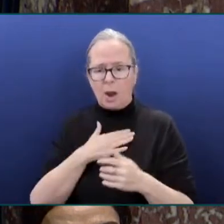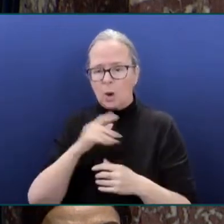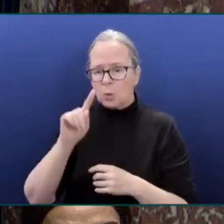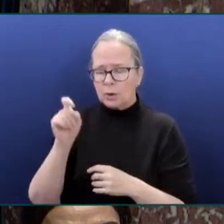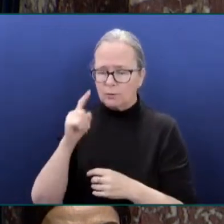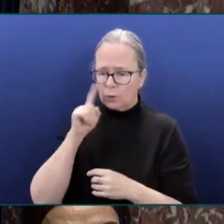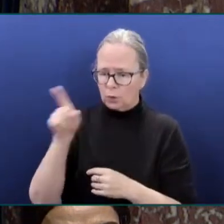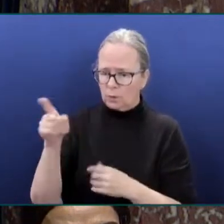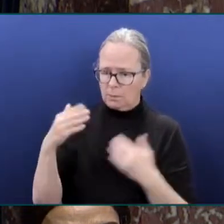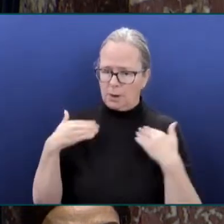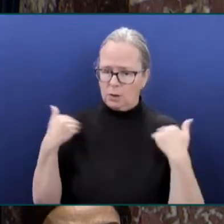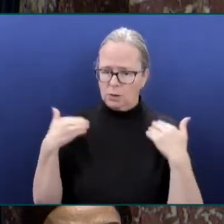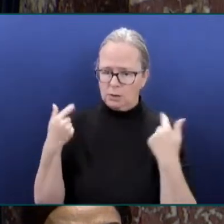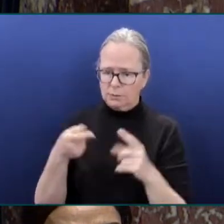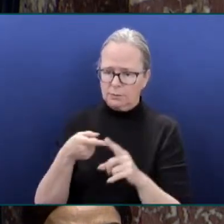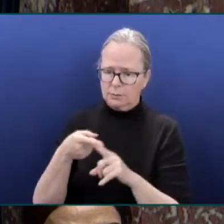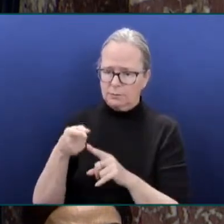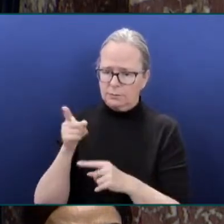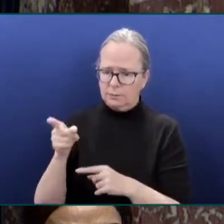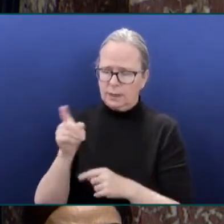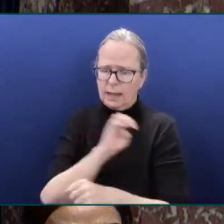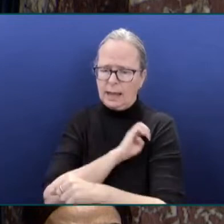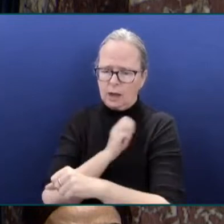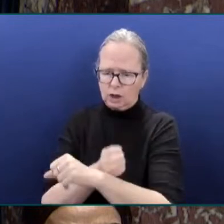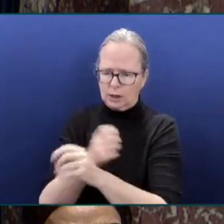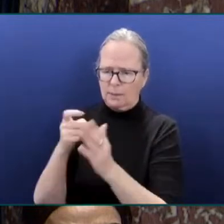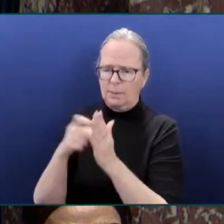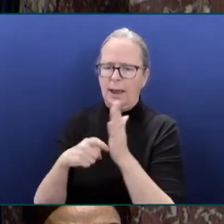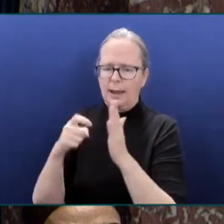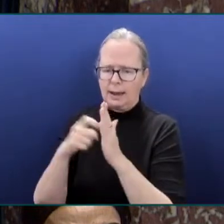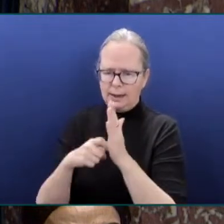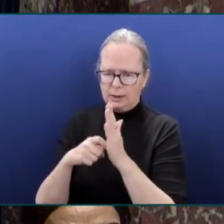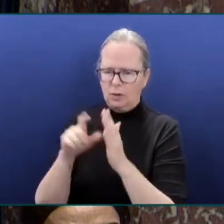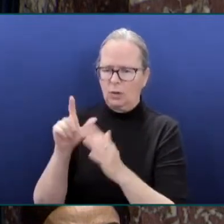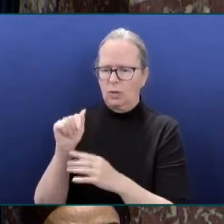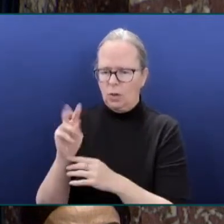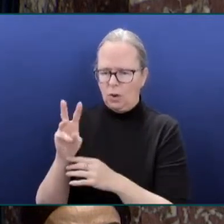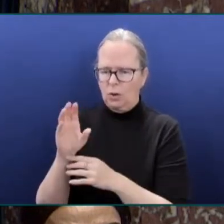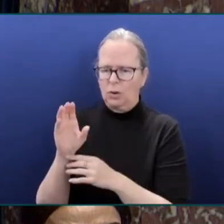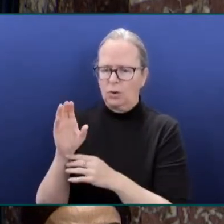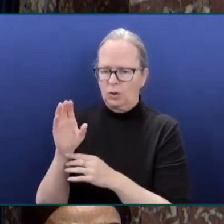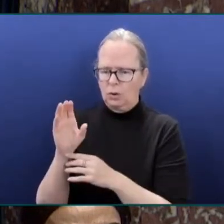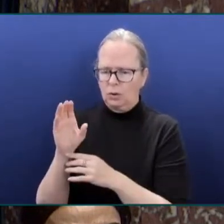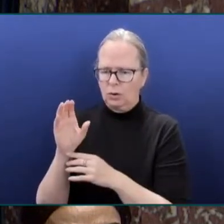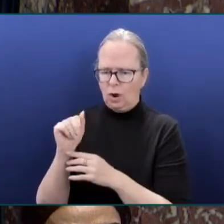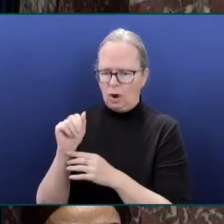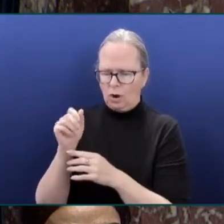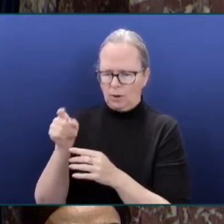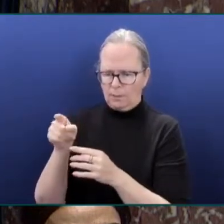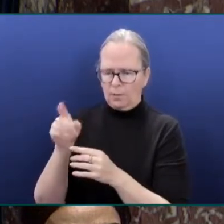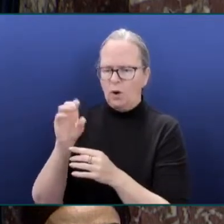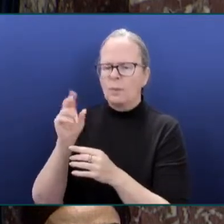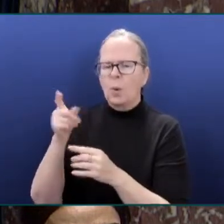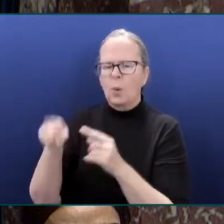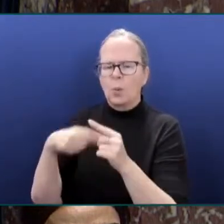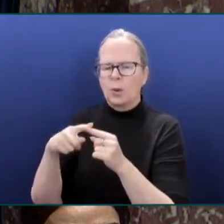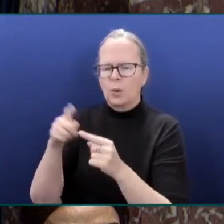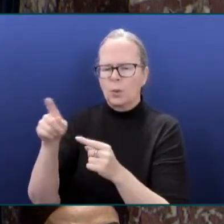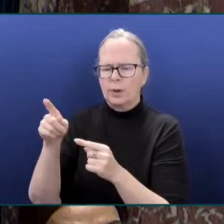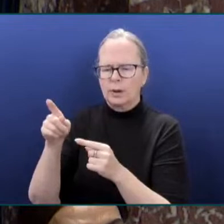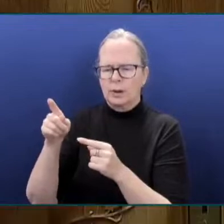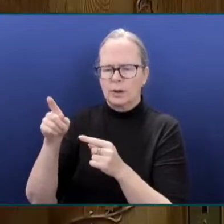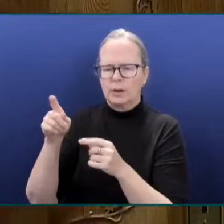more fracked gas wells are needed to feed the climate monster created by this BC NDP's LNG economy?